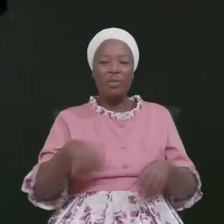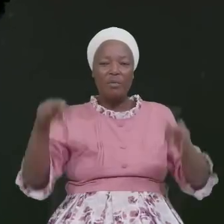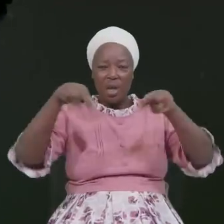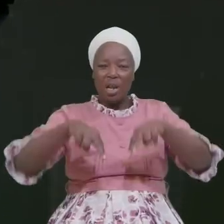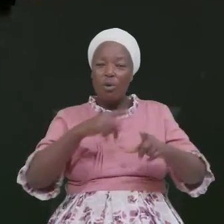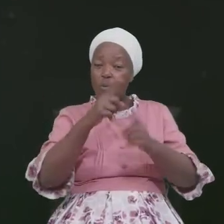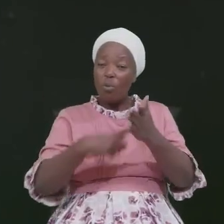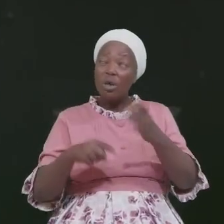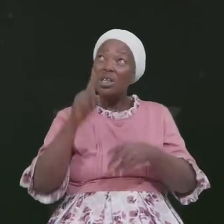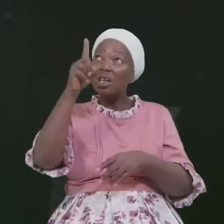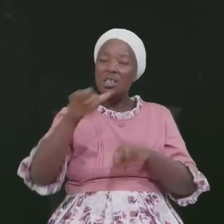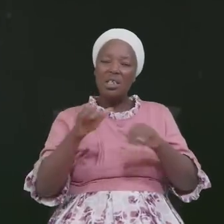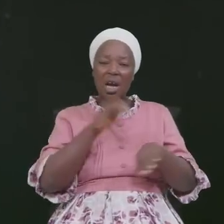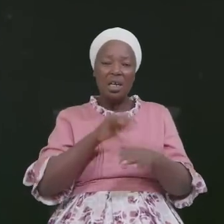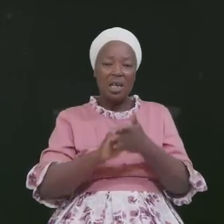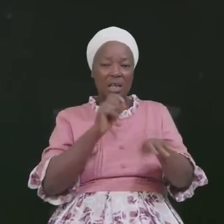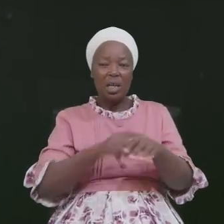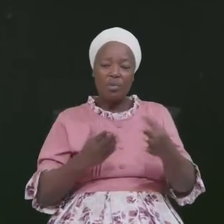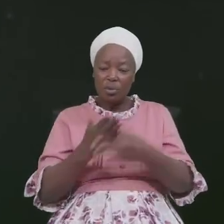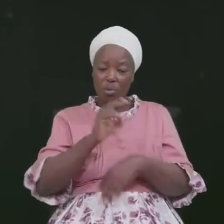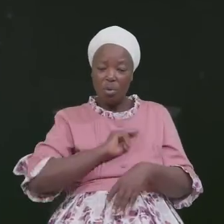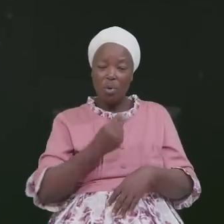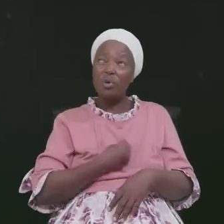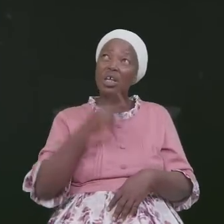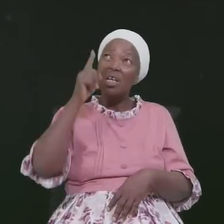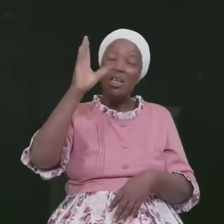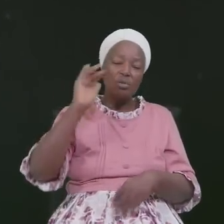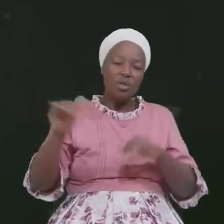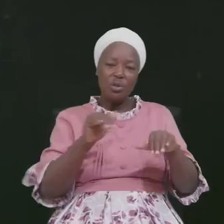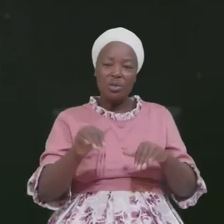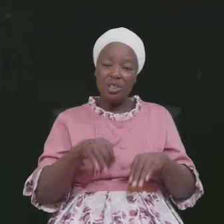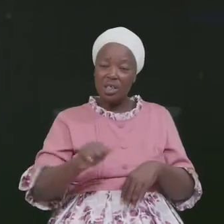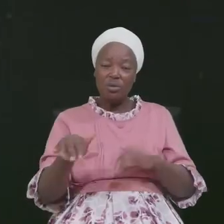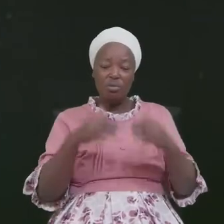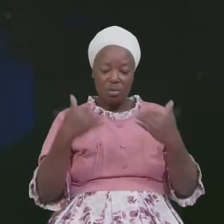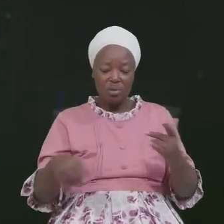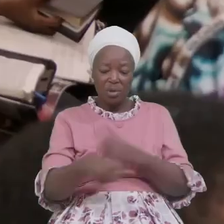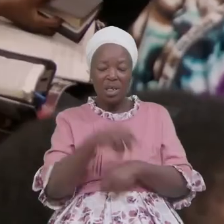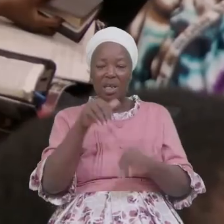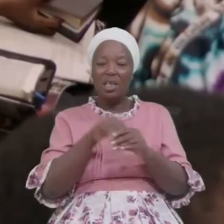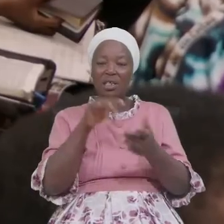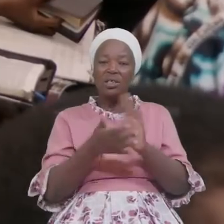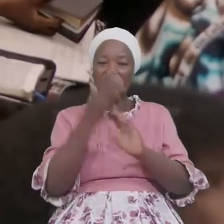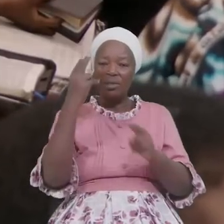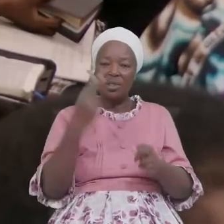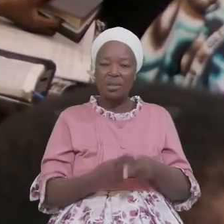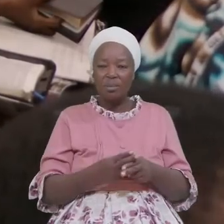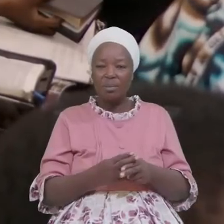did at that time through us, he will still do today in Jesus' name.